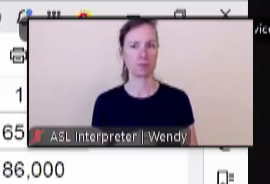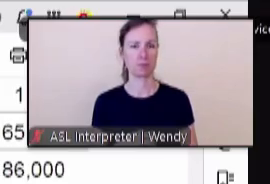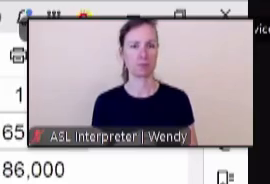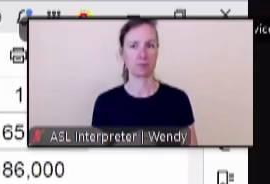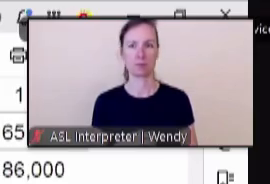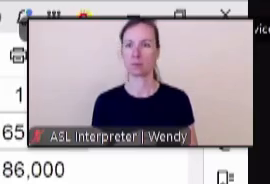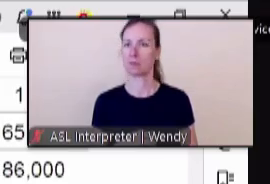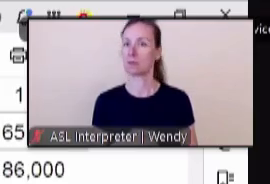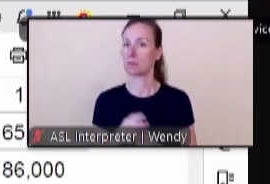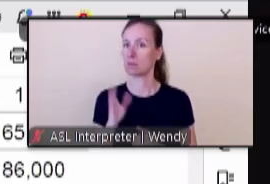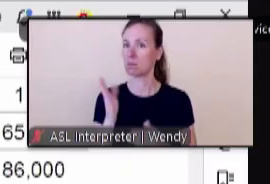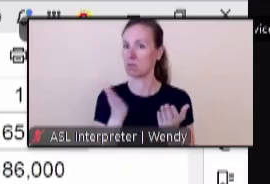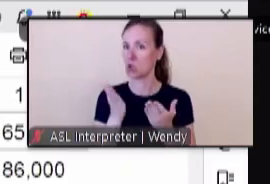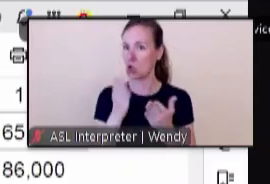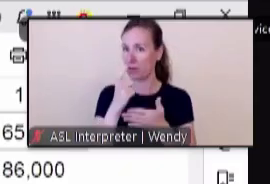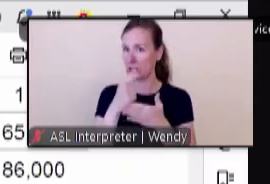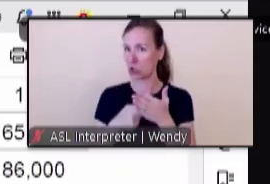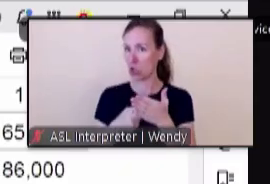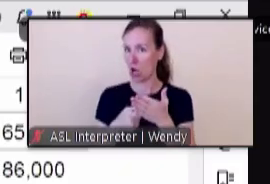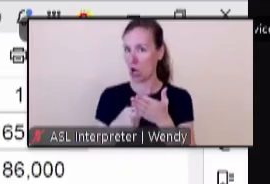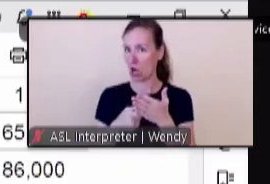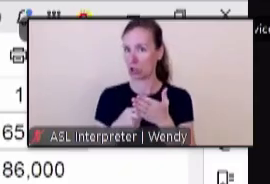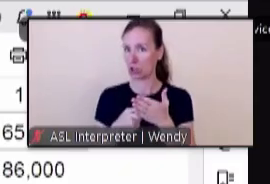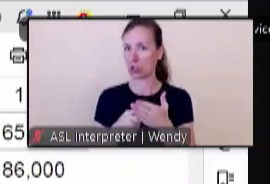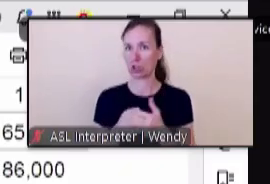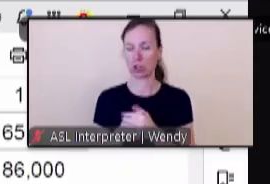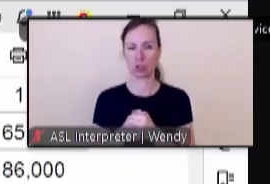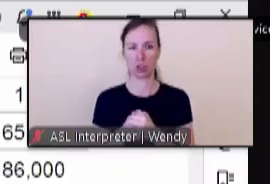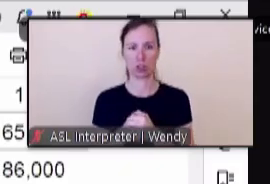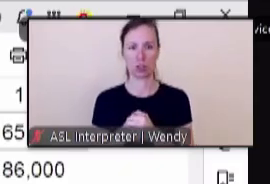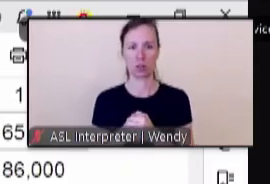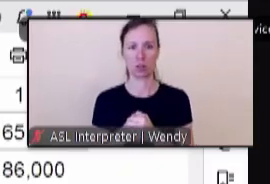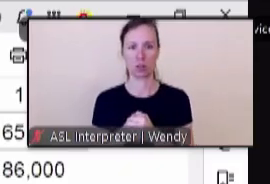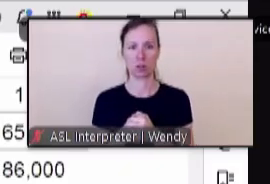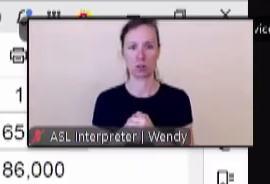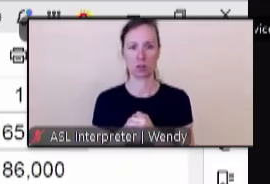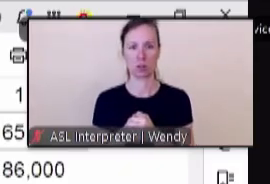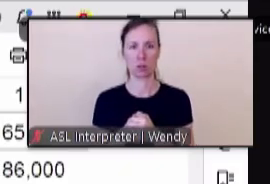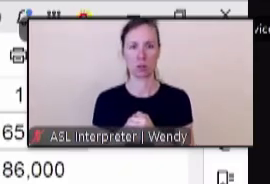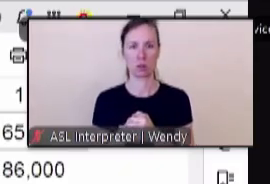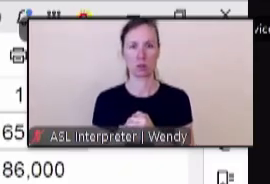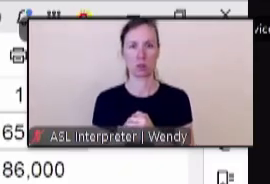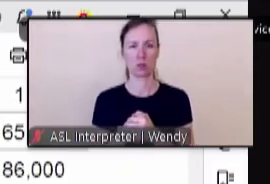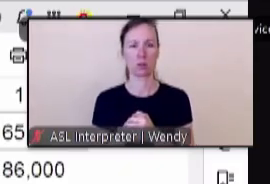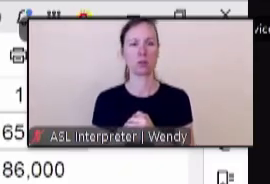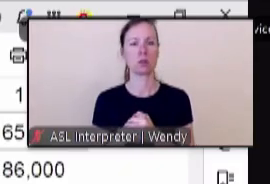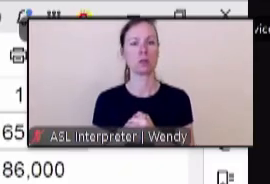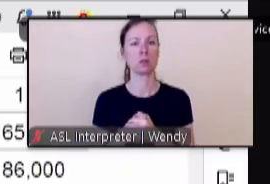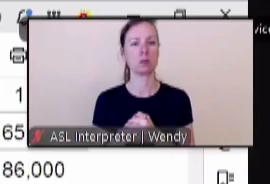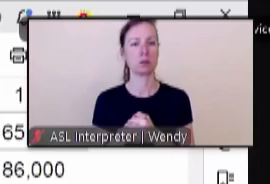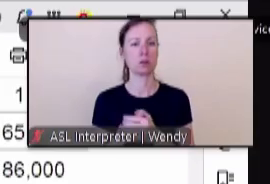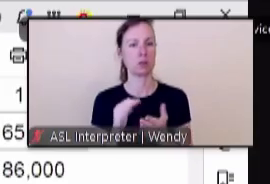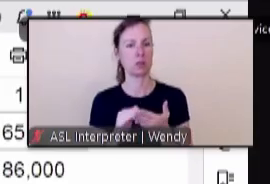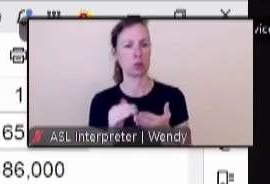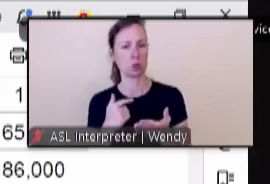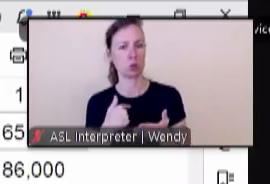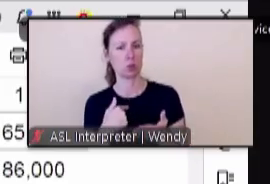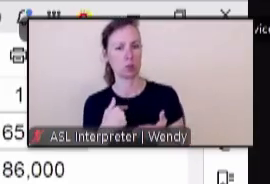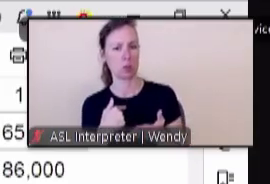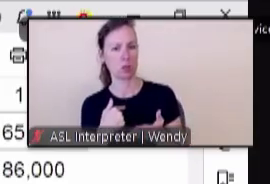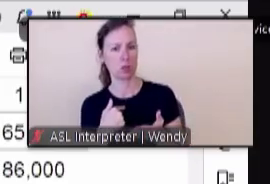So service charges. Excuse me. Are residents allowed to ask questions?